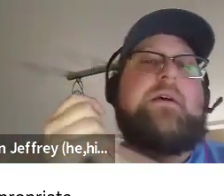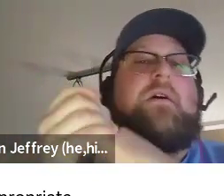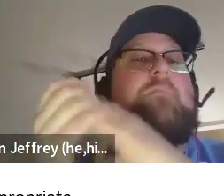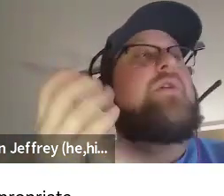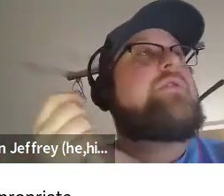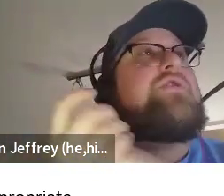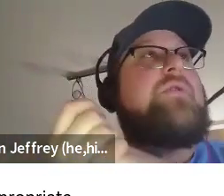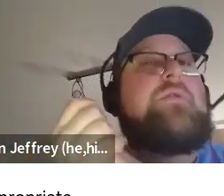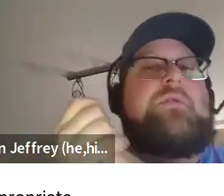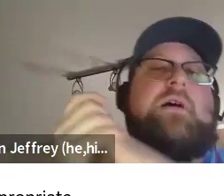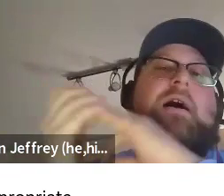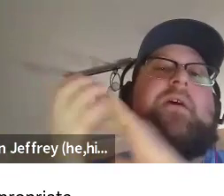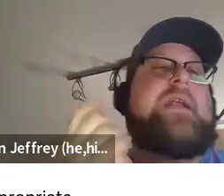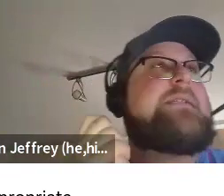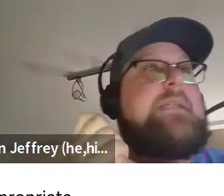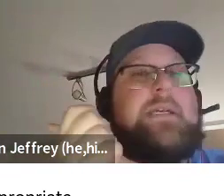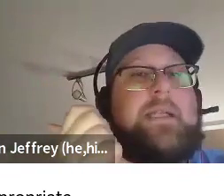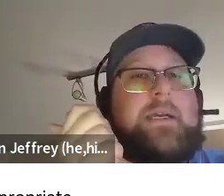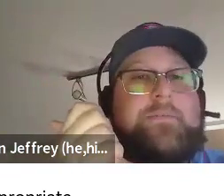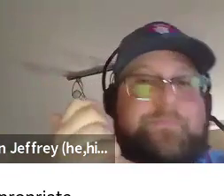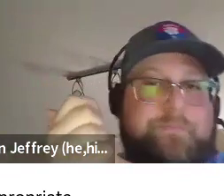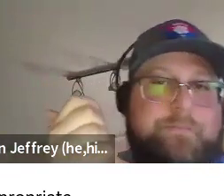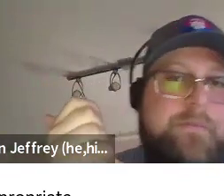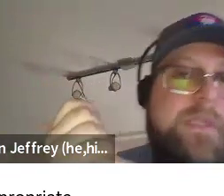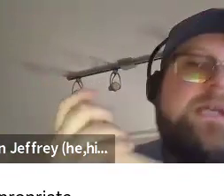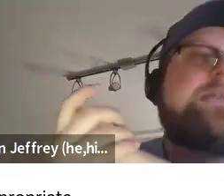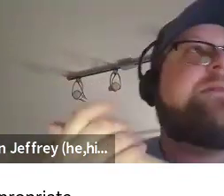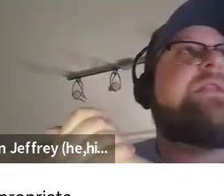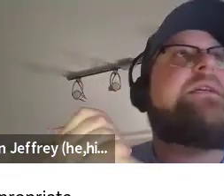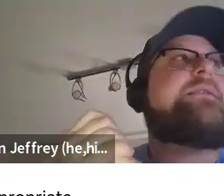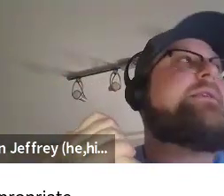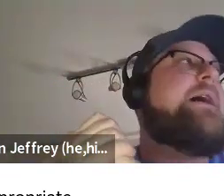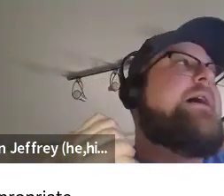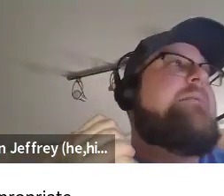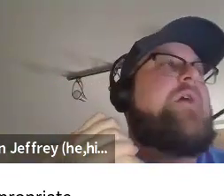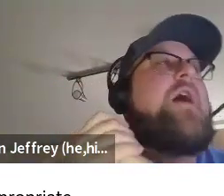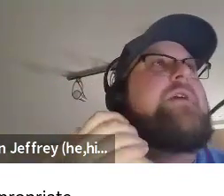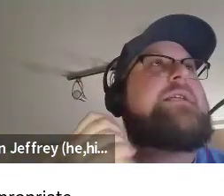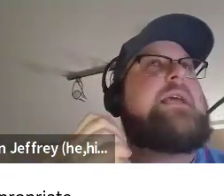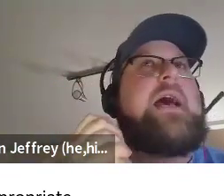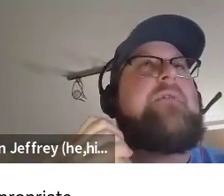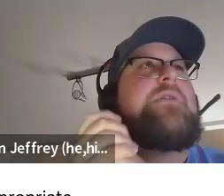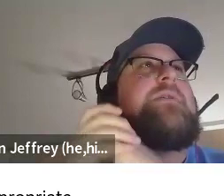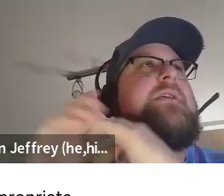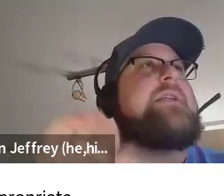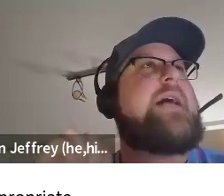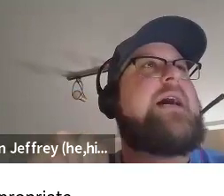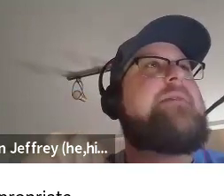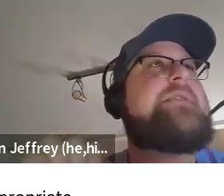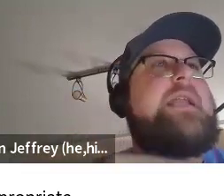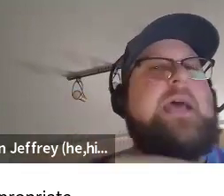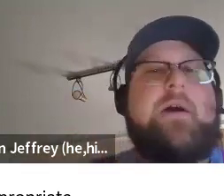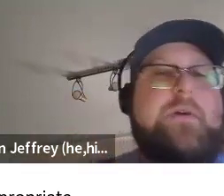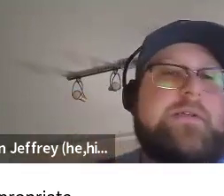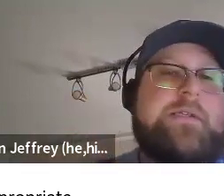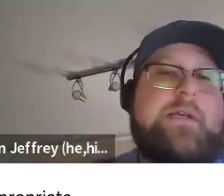tests, birth control. They have an STD clinic. Some of these offerings that they have specific